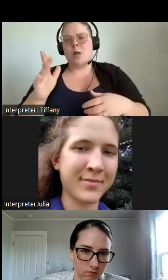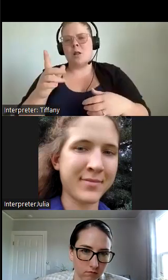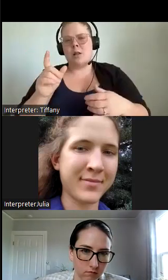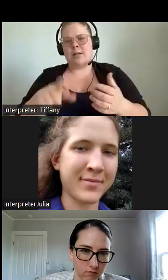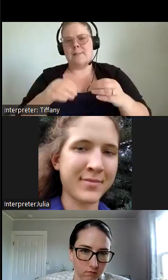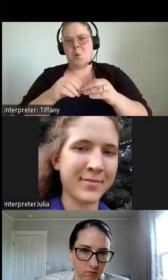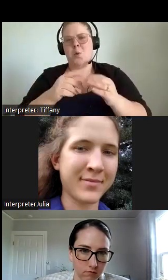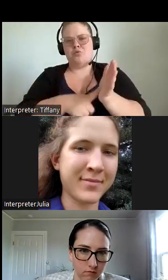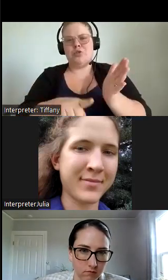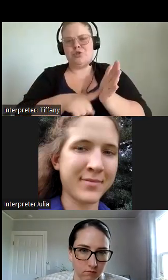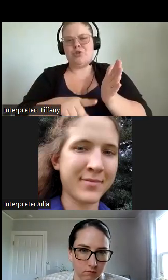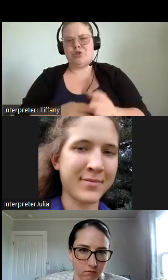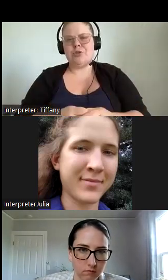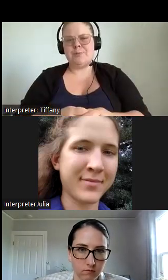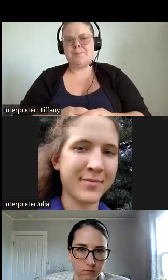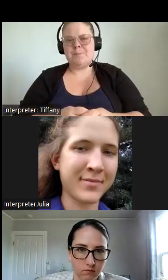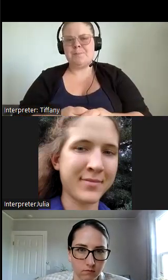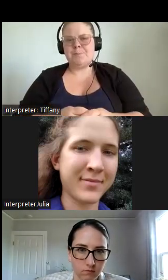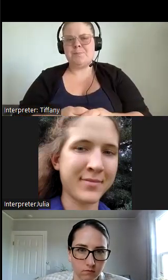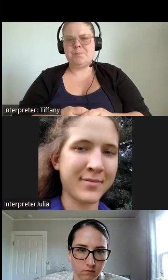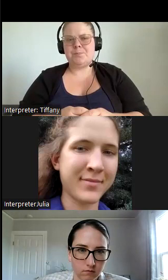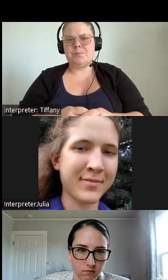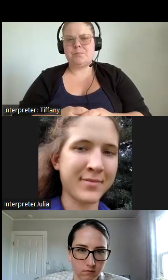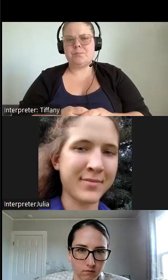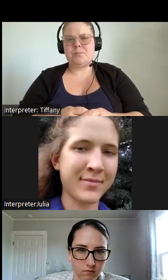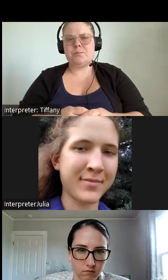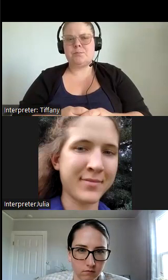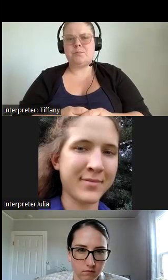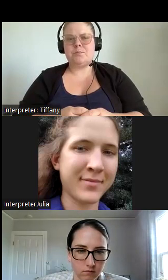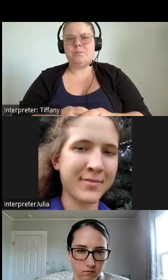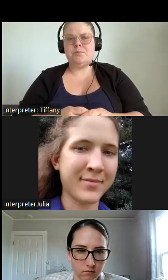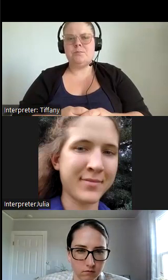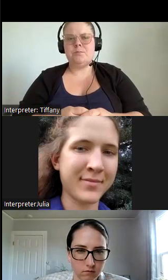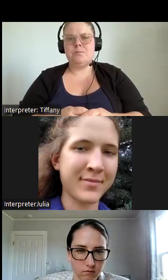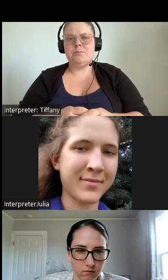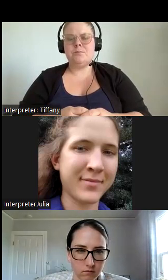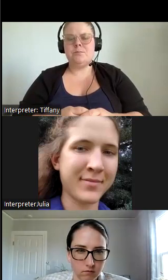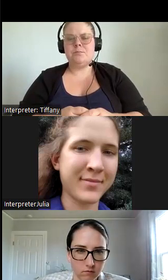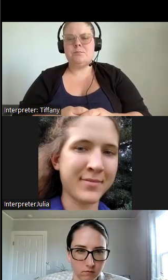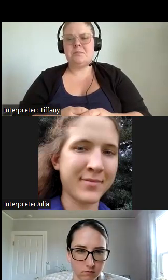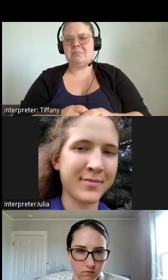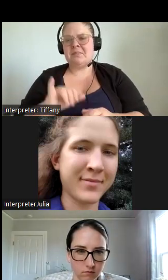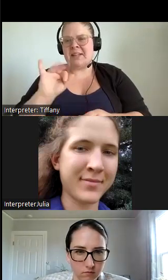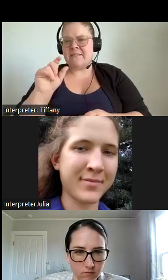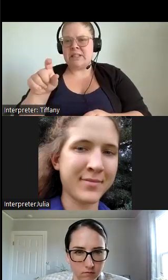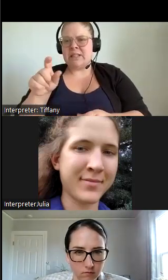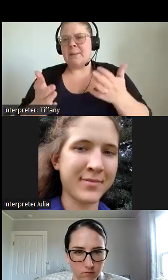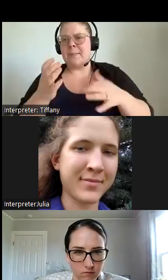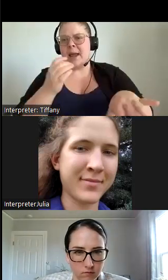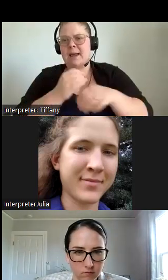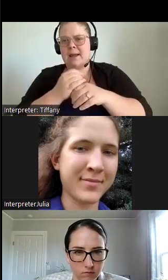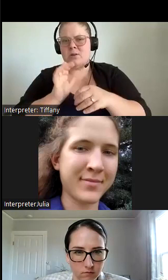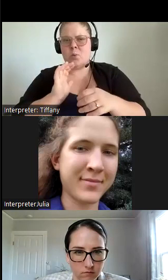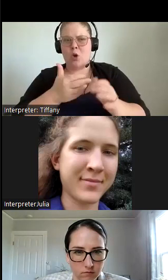little homework with our state partners, and then if appropriate may incorporate a definition into our